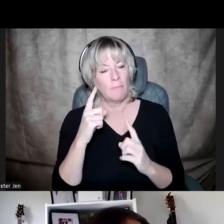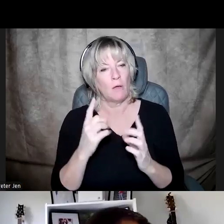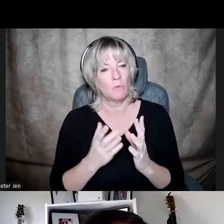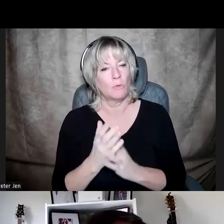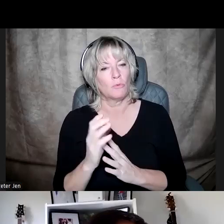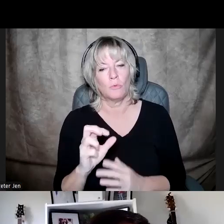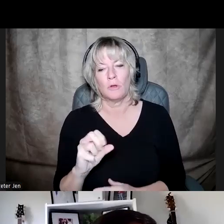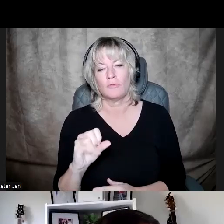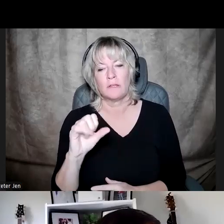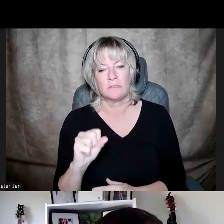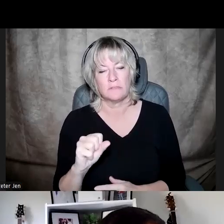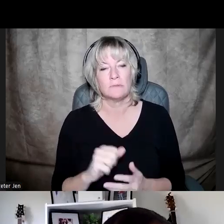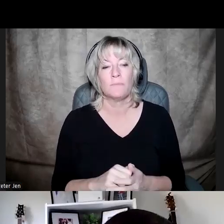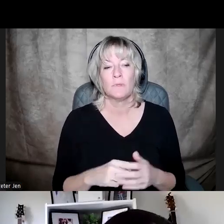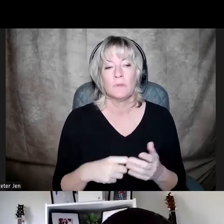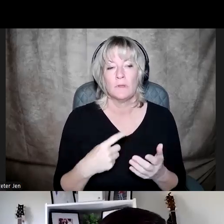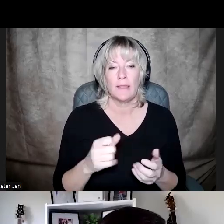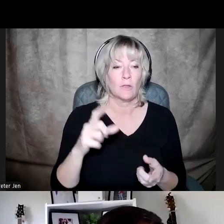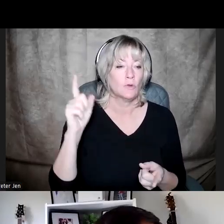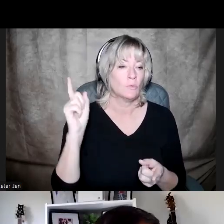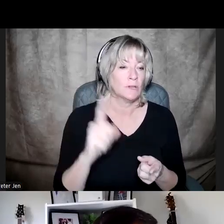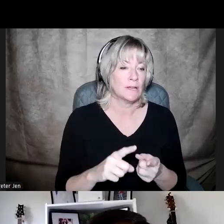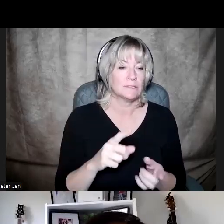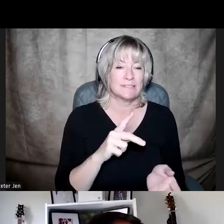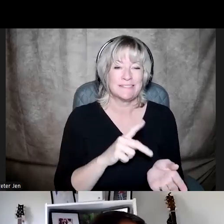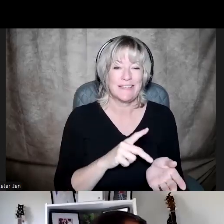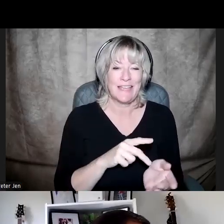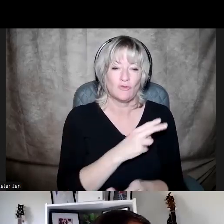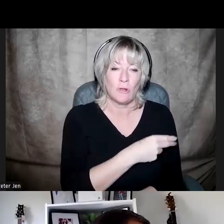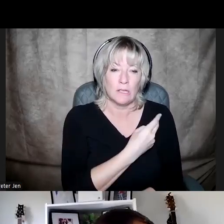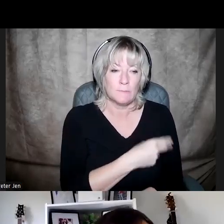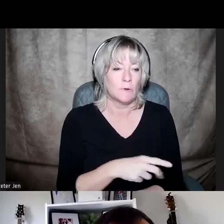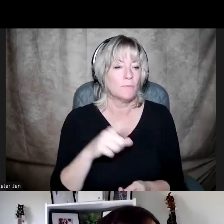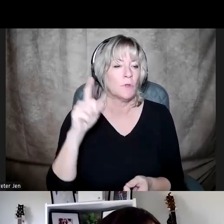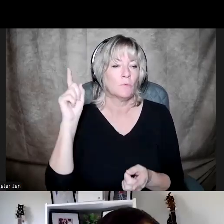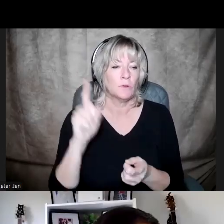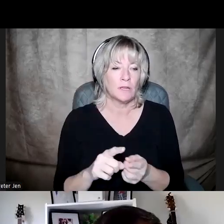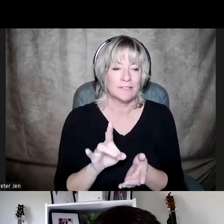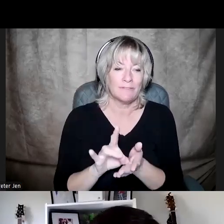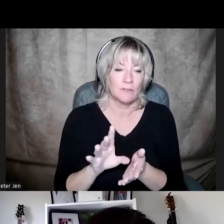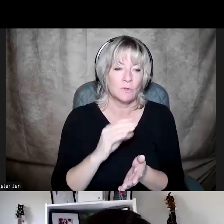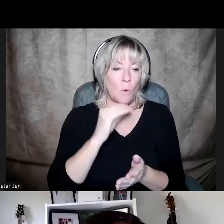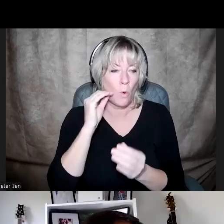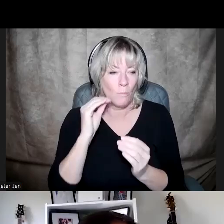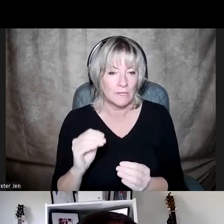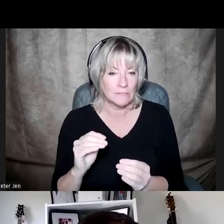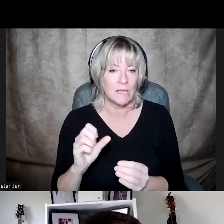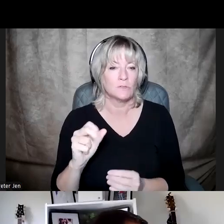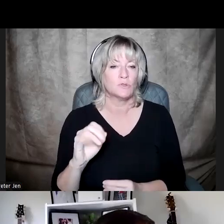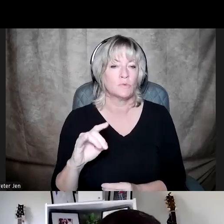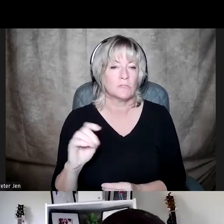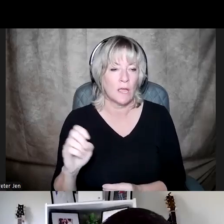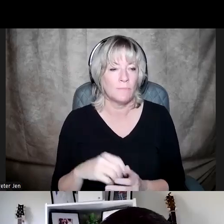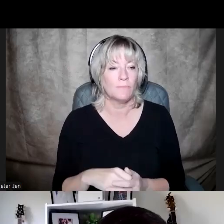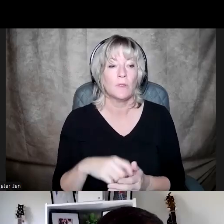crisis. So talking about things like reductions in psychiatric hospitalizations, reductions in evictions, homelessness, and suicide.